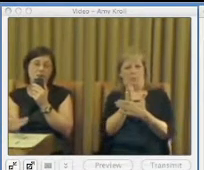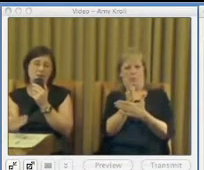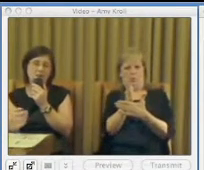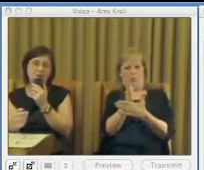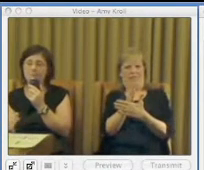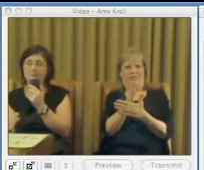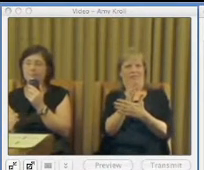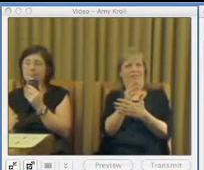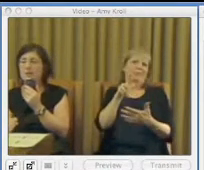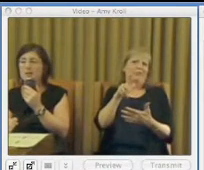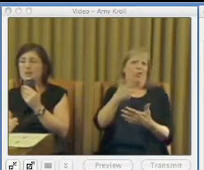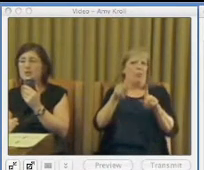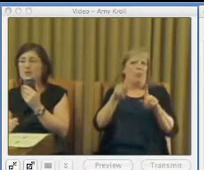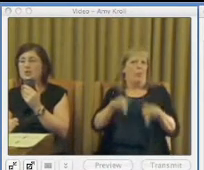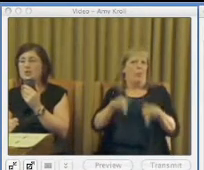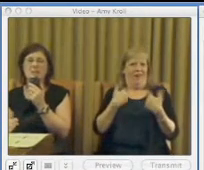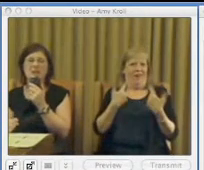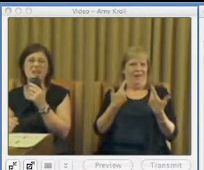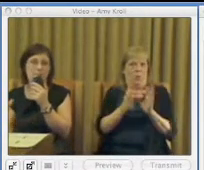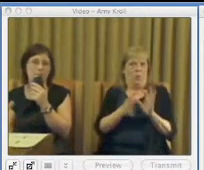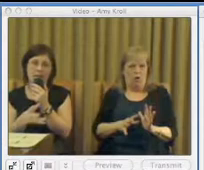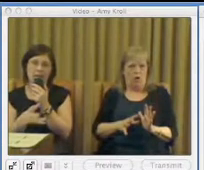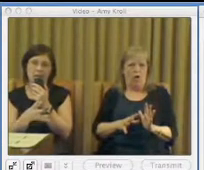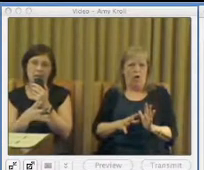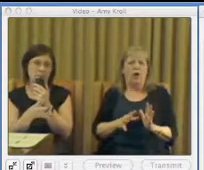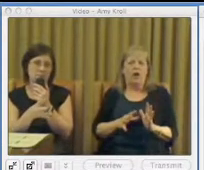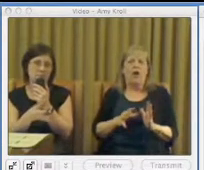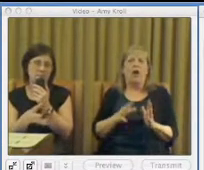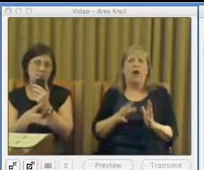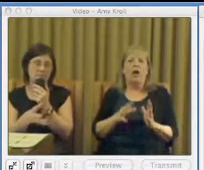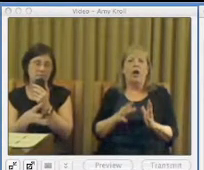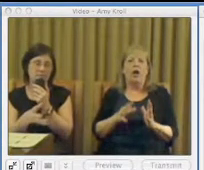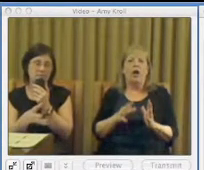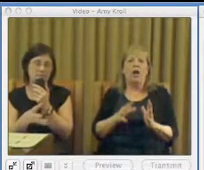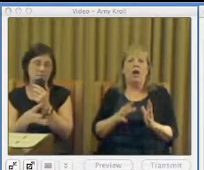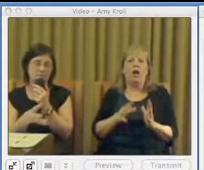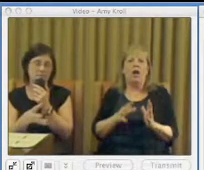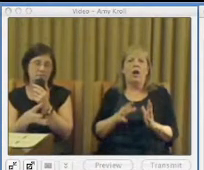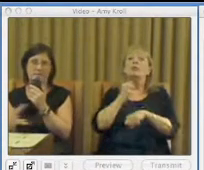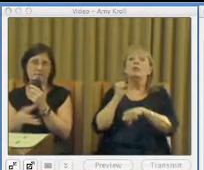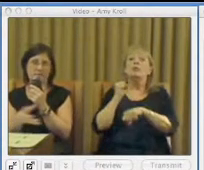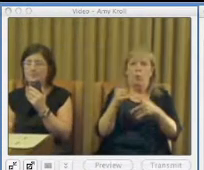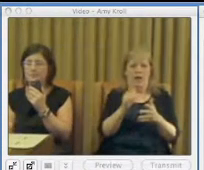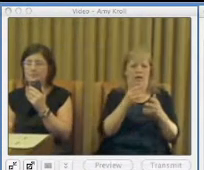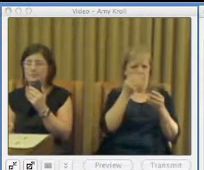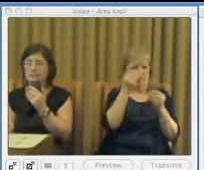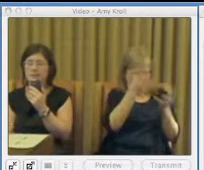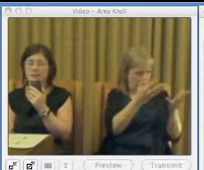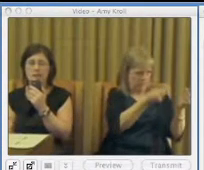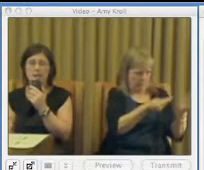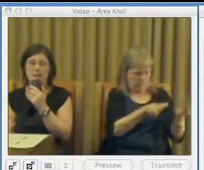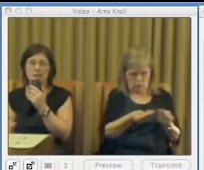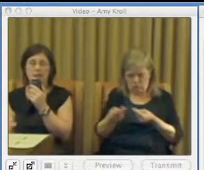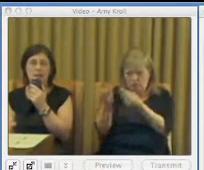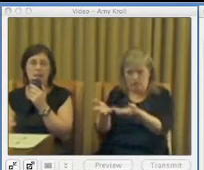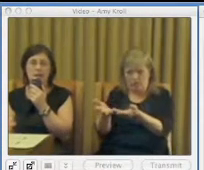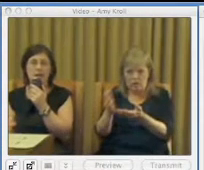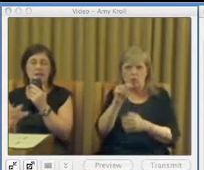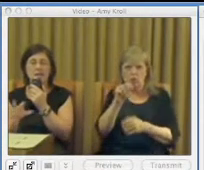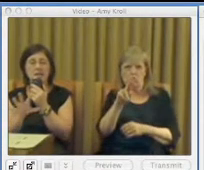so a third person, to transmit something from one person to another.